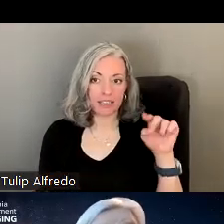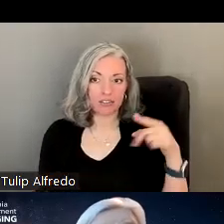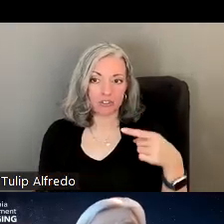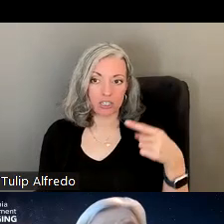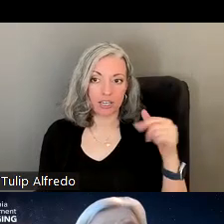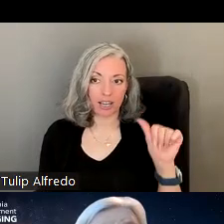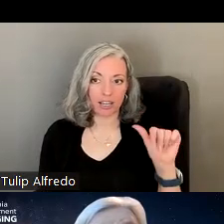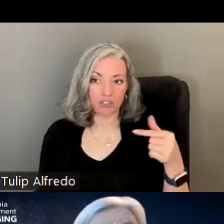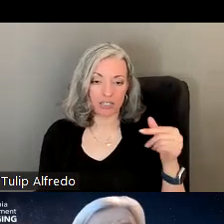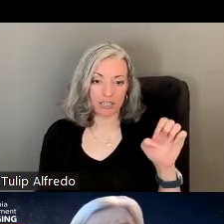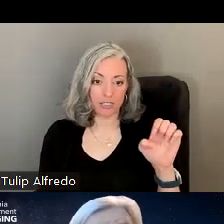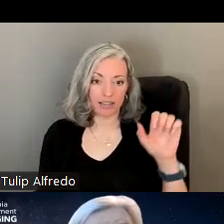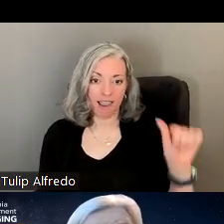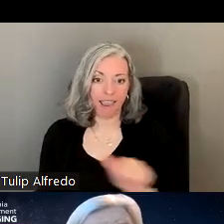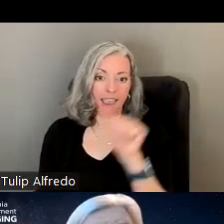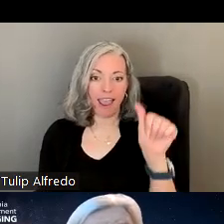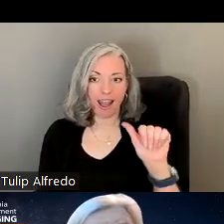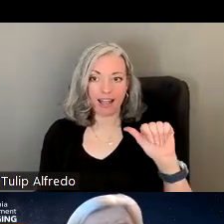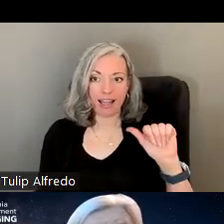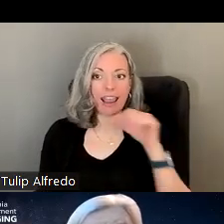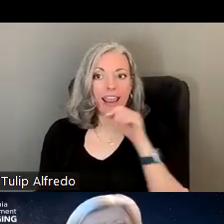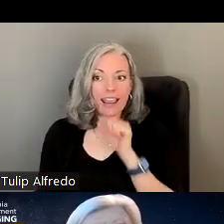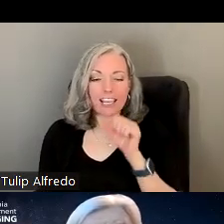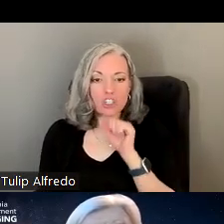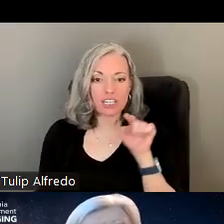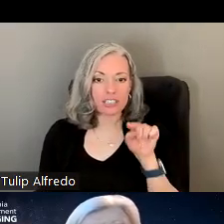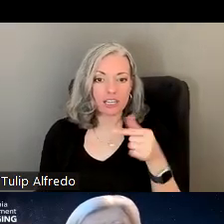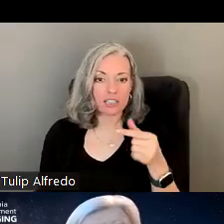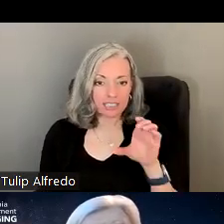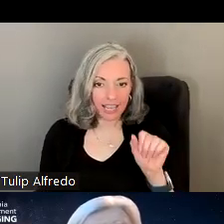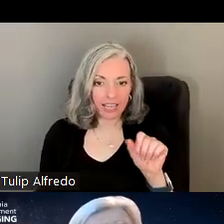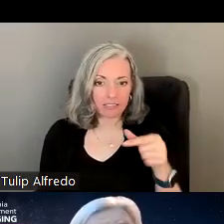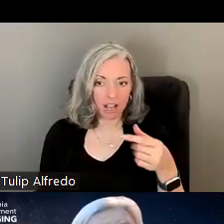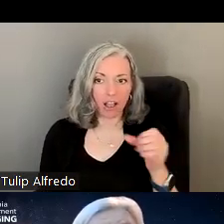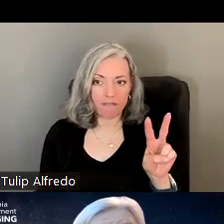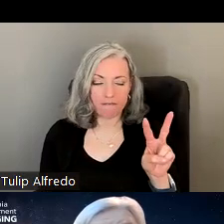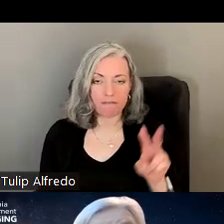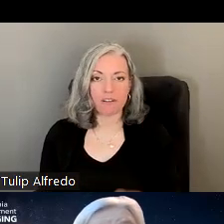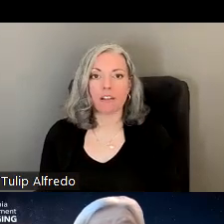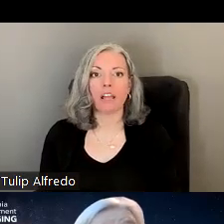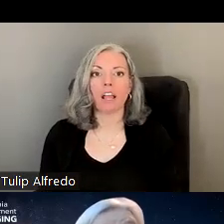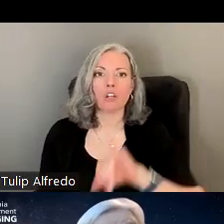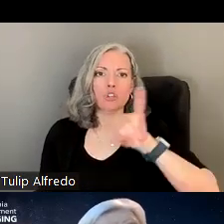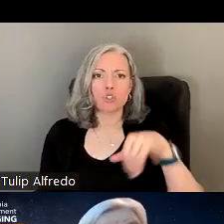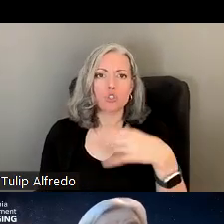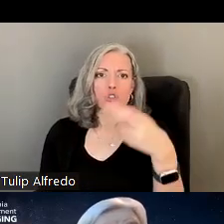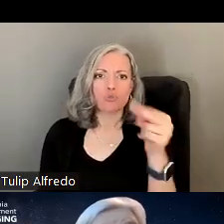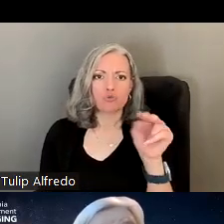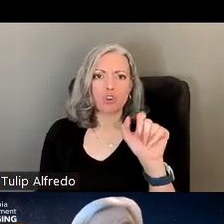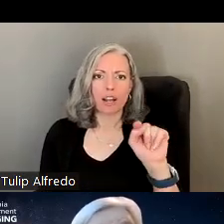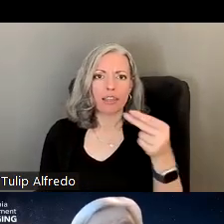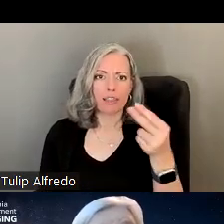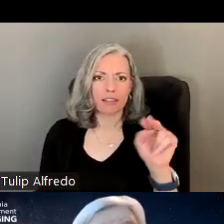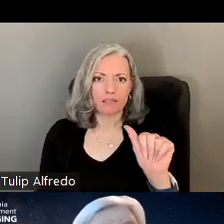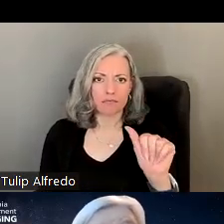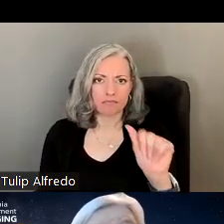engage@aging.ca.gov. So our first comment is from Jonathan Flint. Jonathan, I think you can unmute your line. Please give